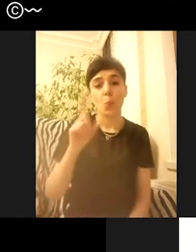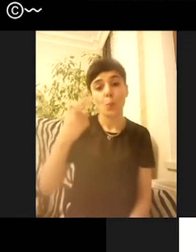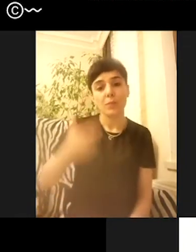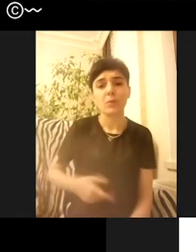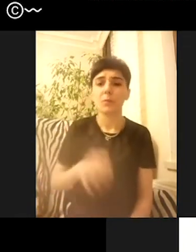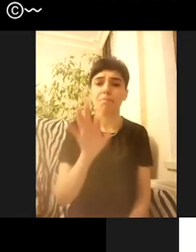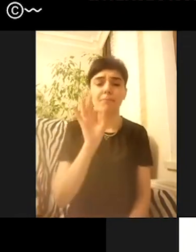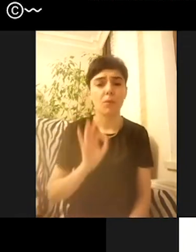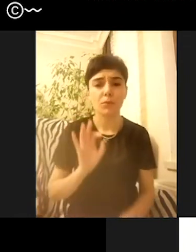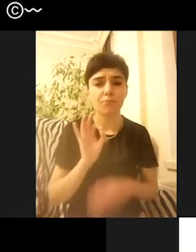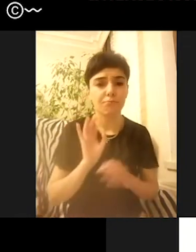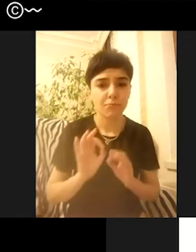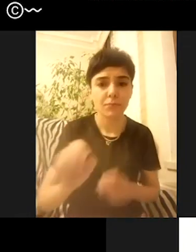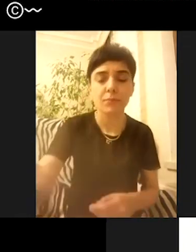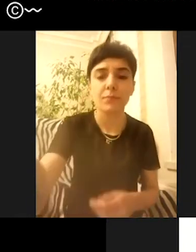And what I already said,